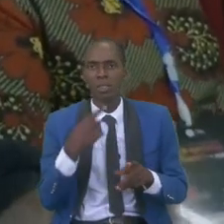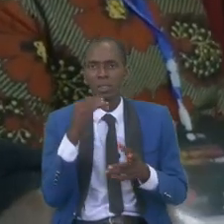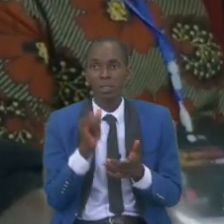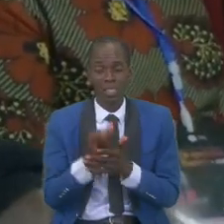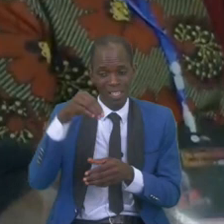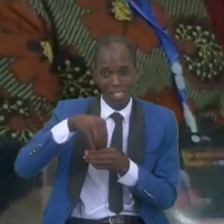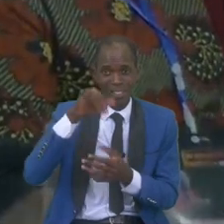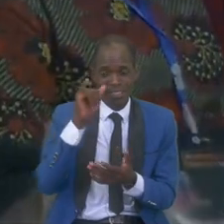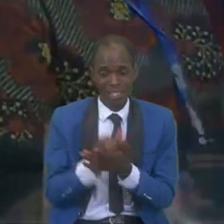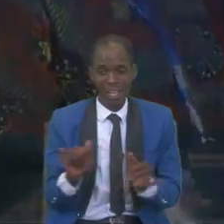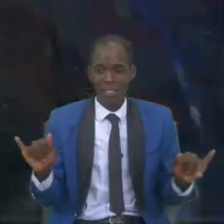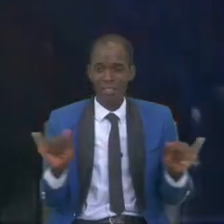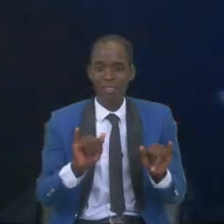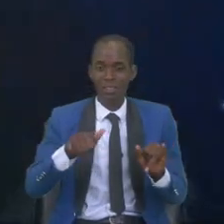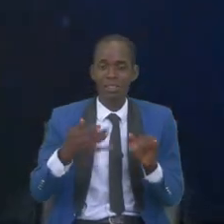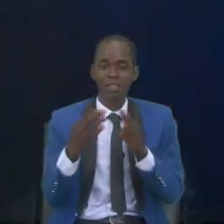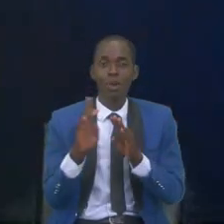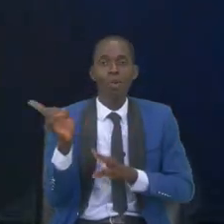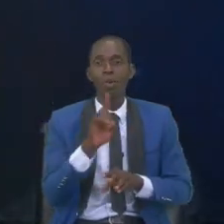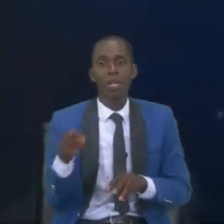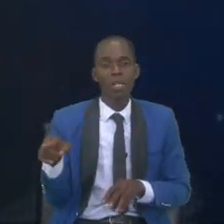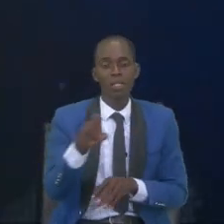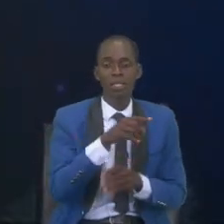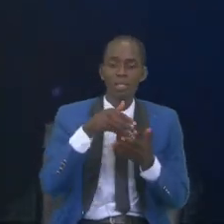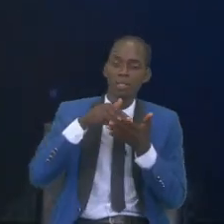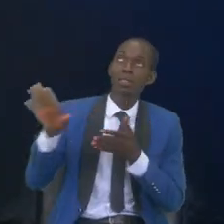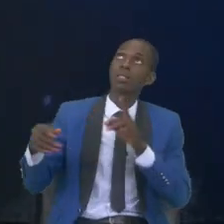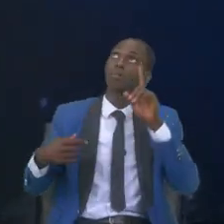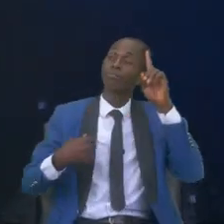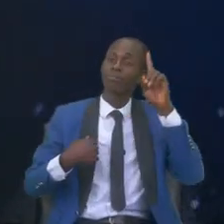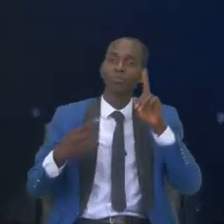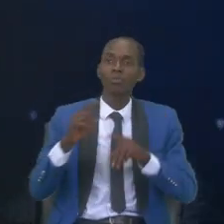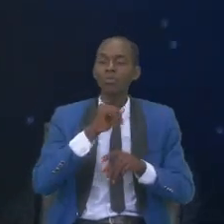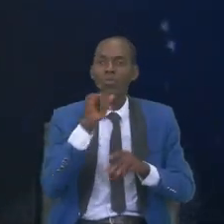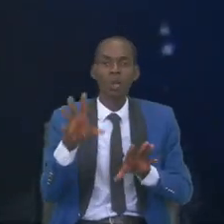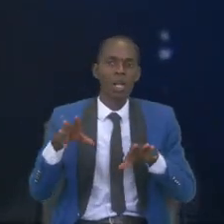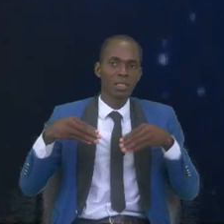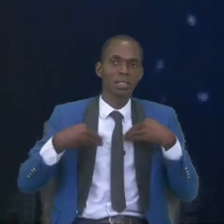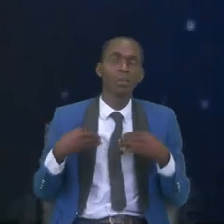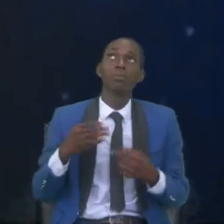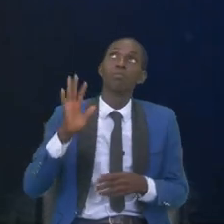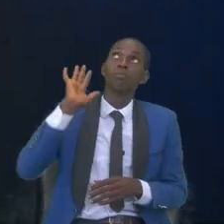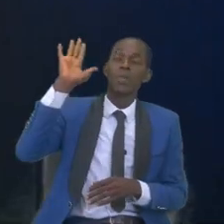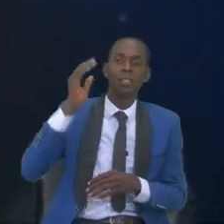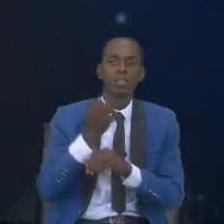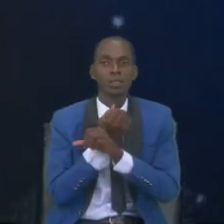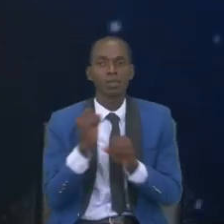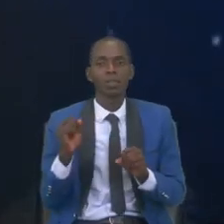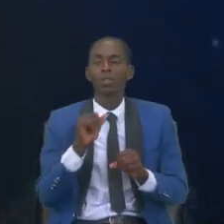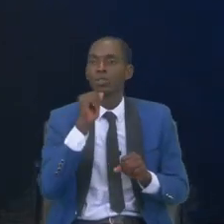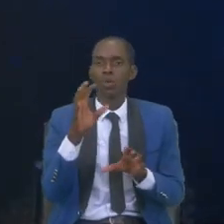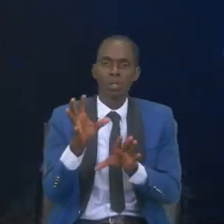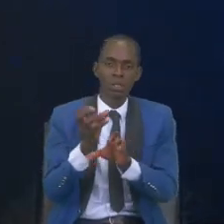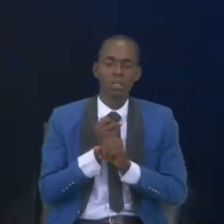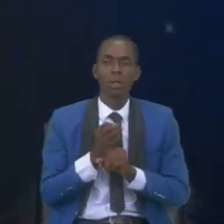Jerusalem, where they rejected me, where they will not have my salvation and they will not have my security, my